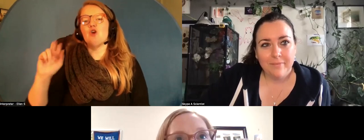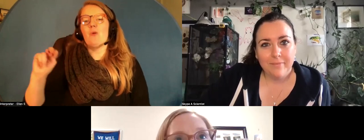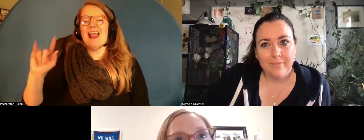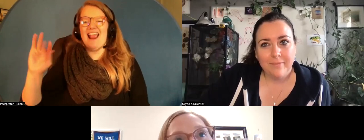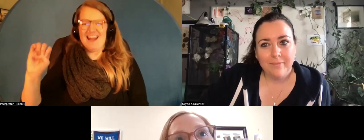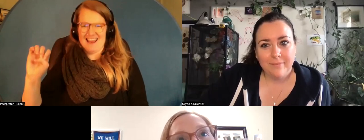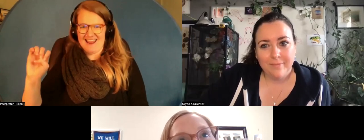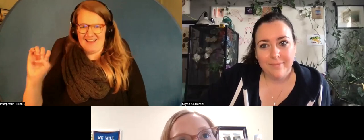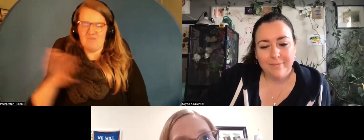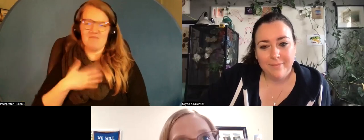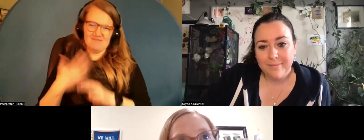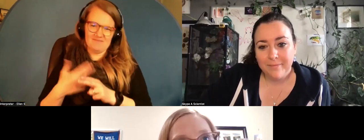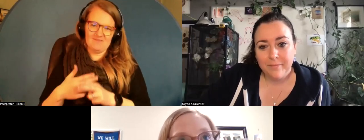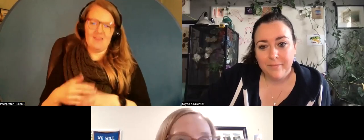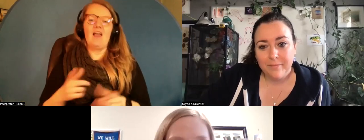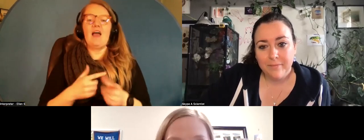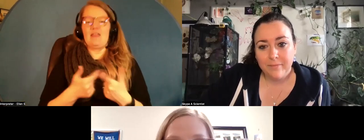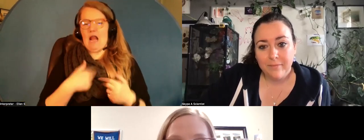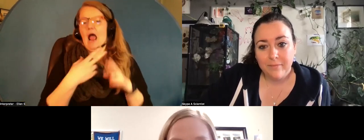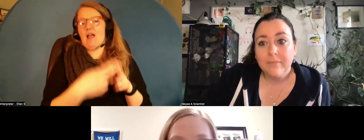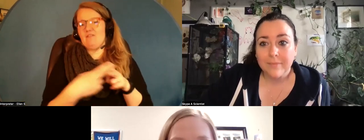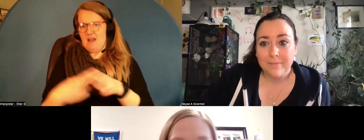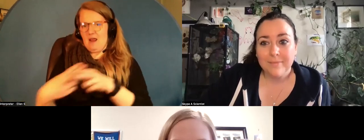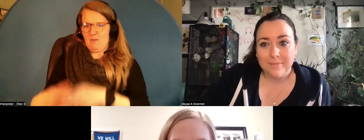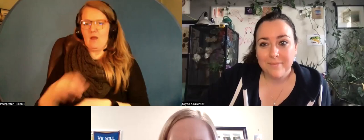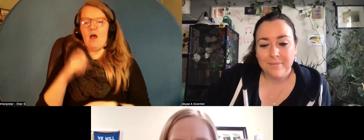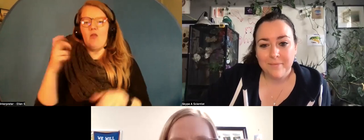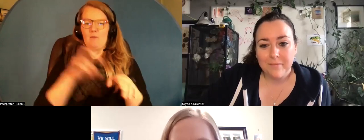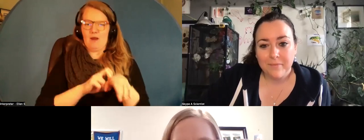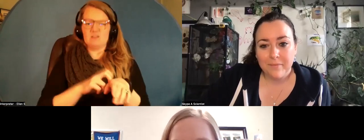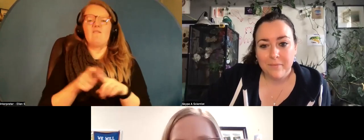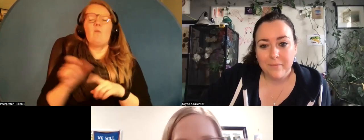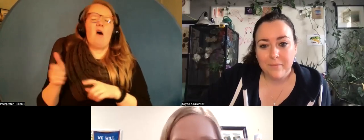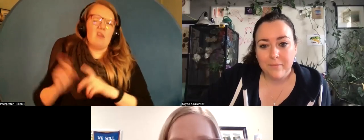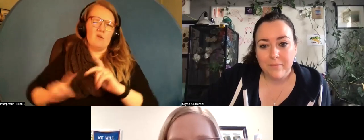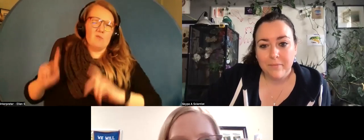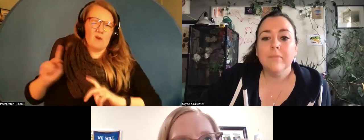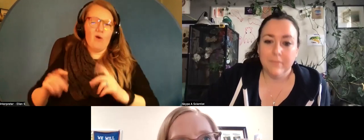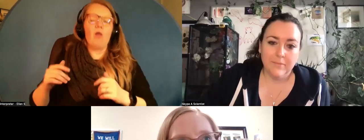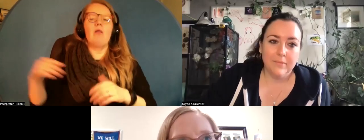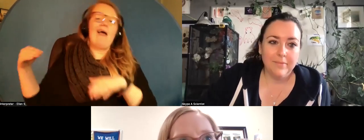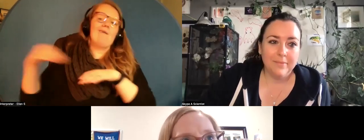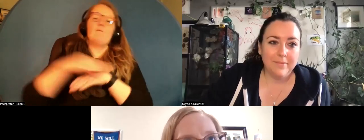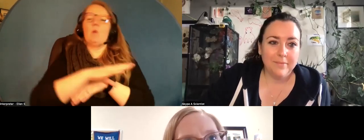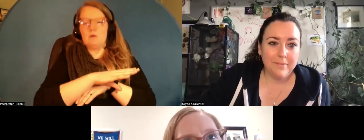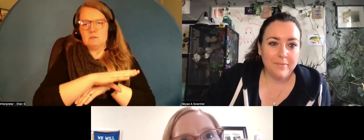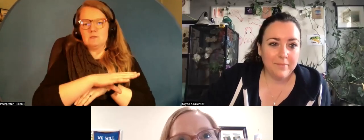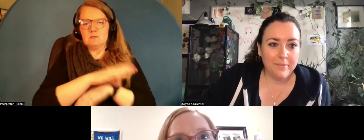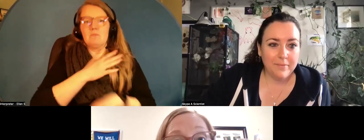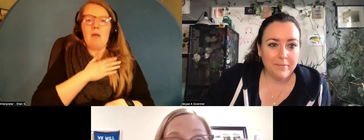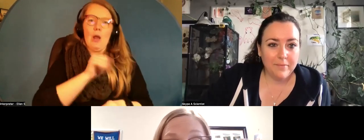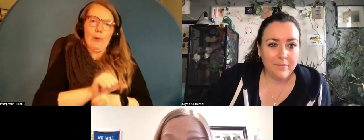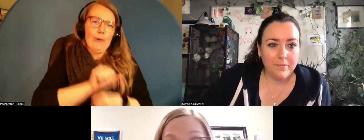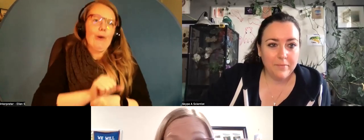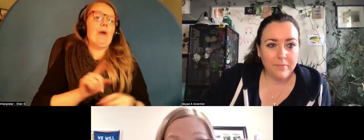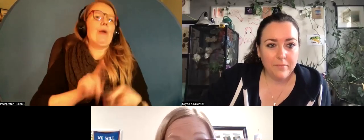And then I have named other parasites after other people who have kind of influenced my work